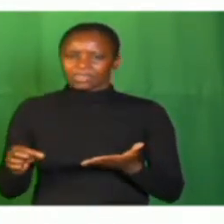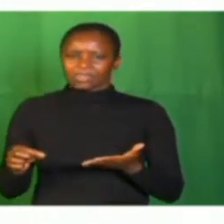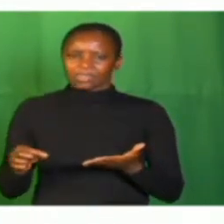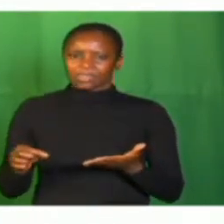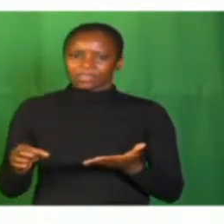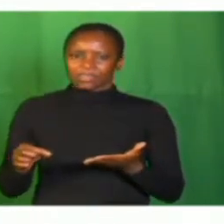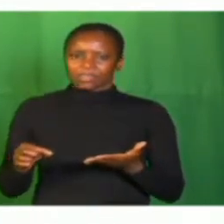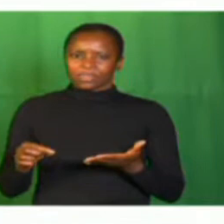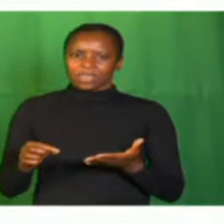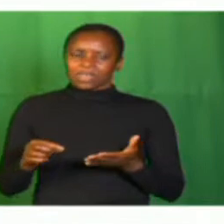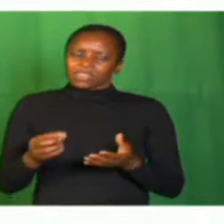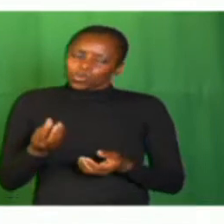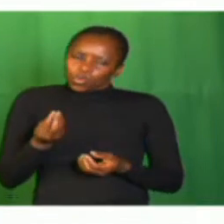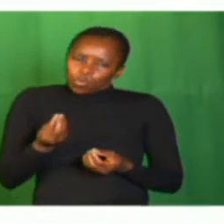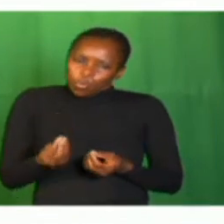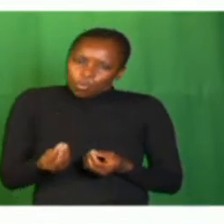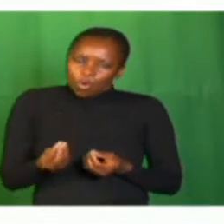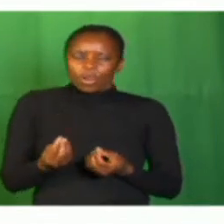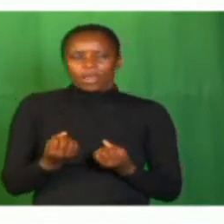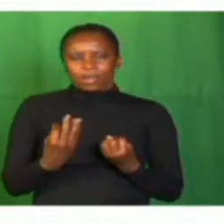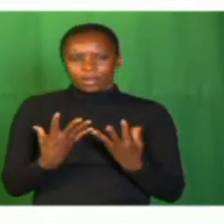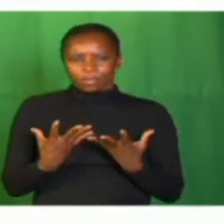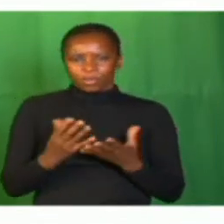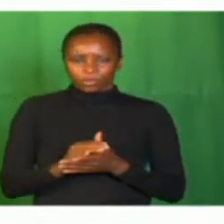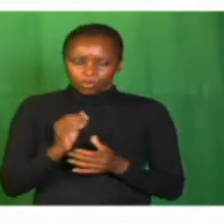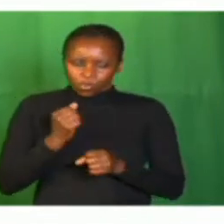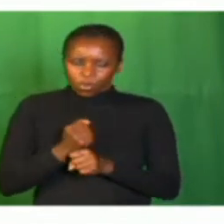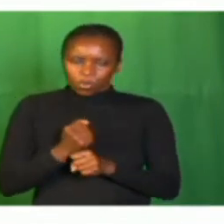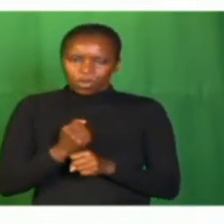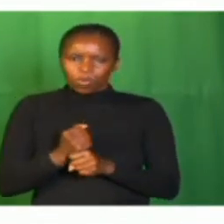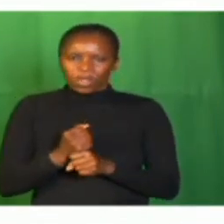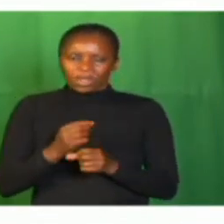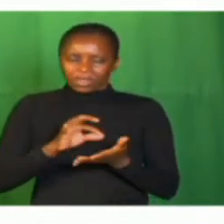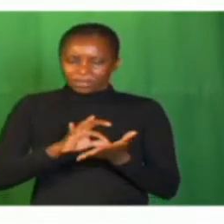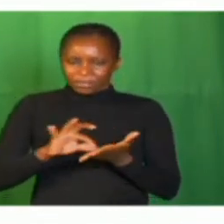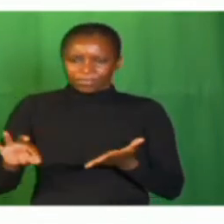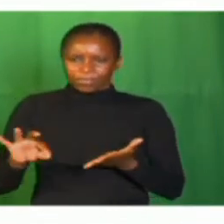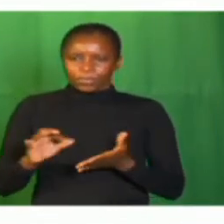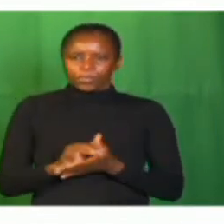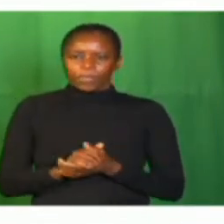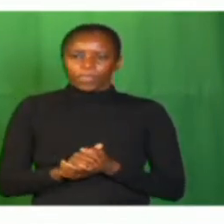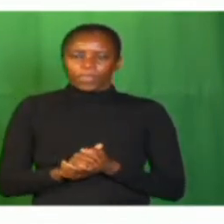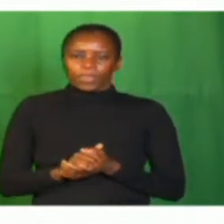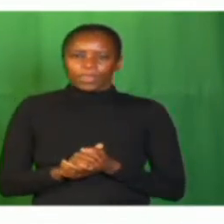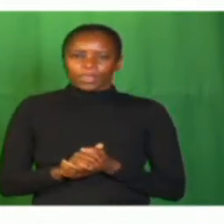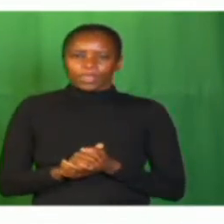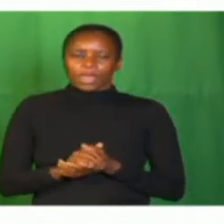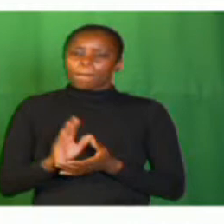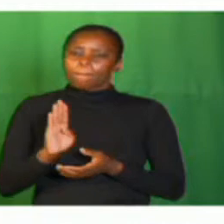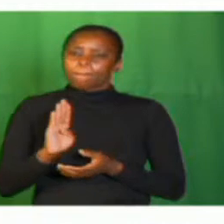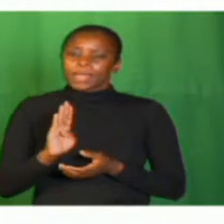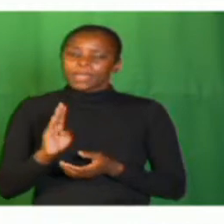this number sentence into smaller numbers so that you work it out. And for B, once again, it is